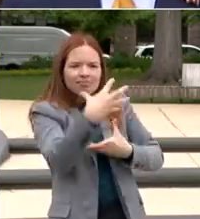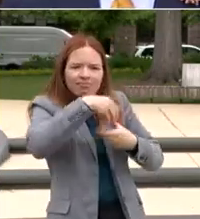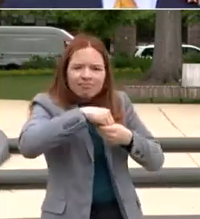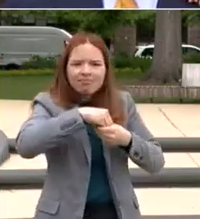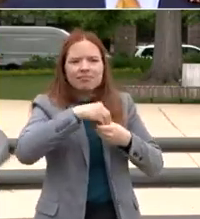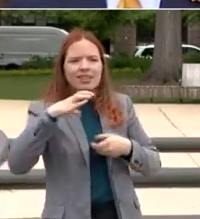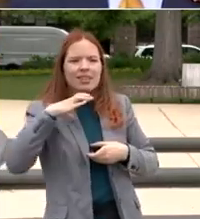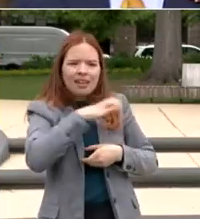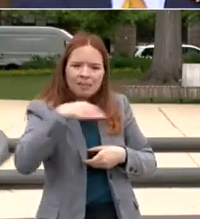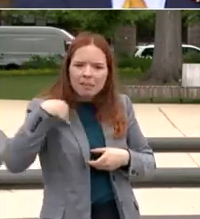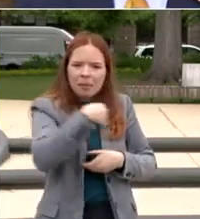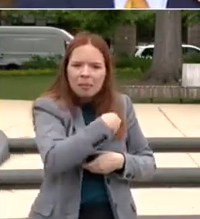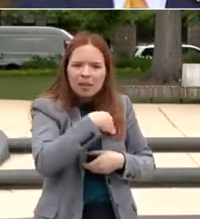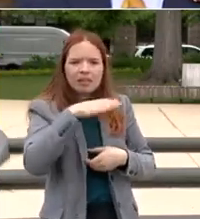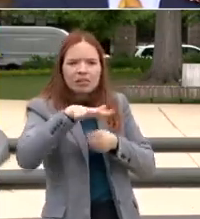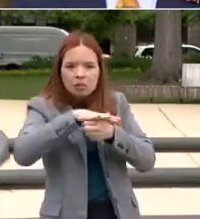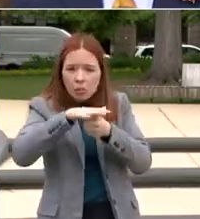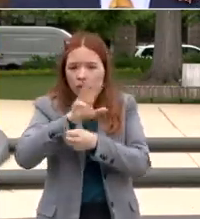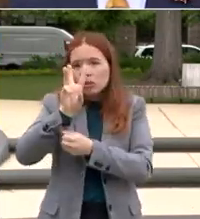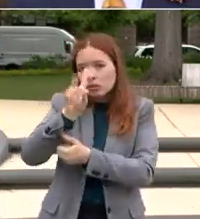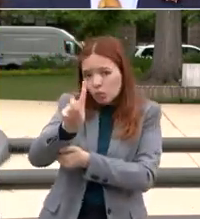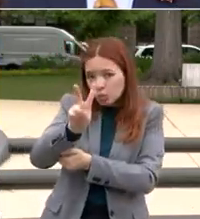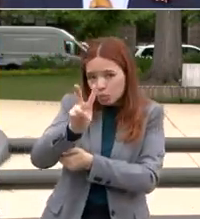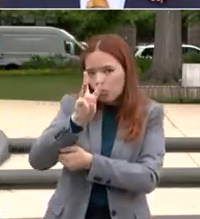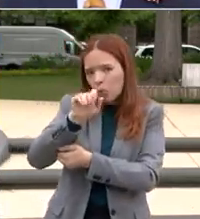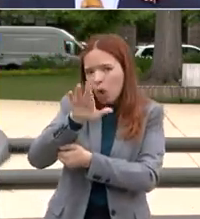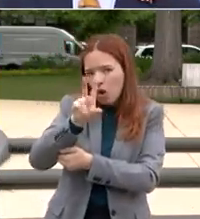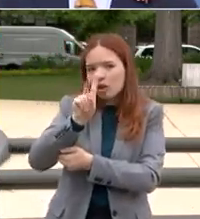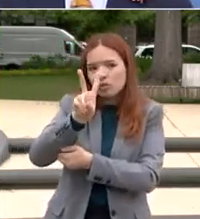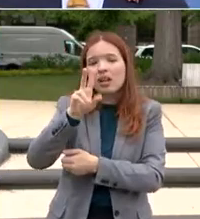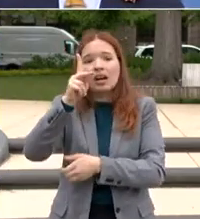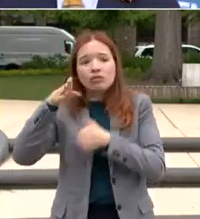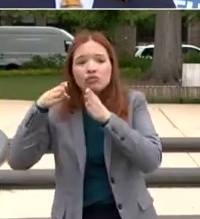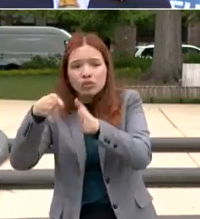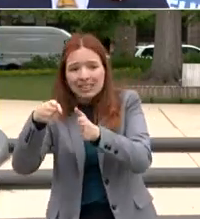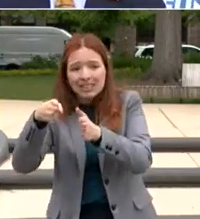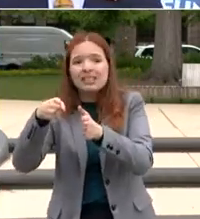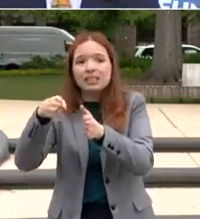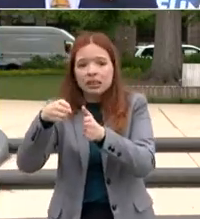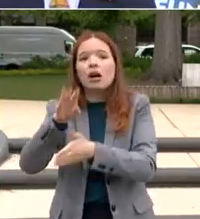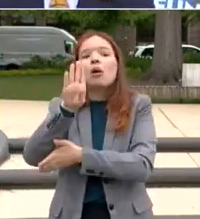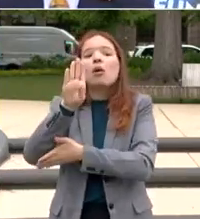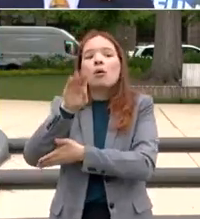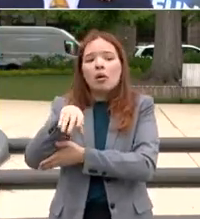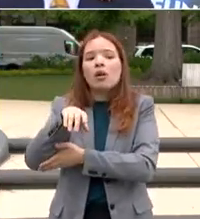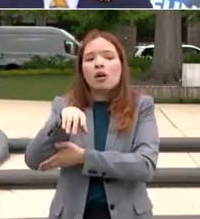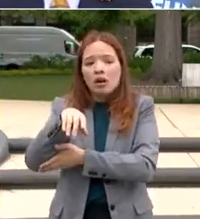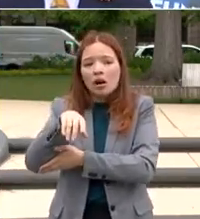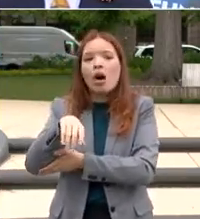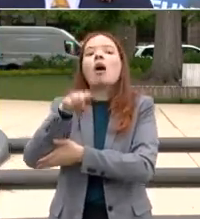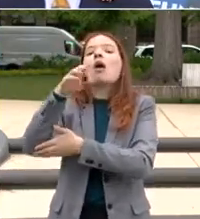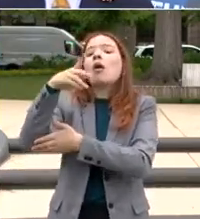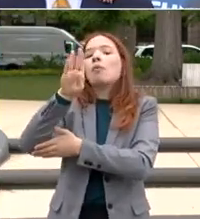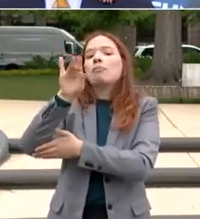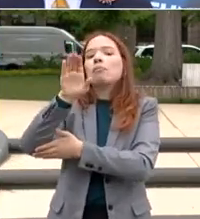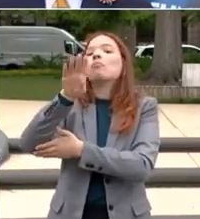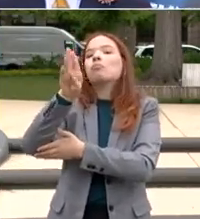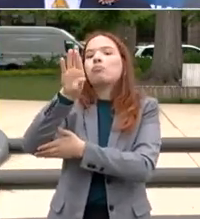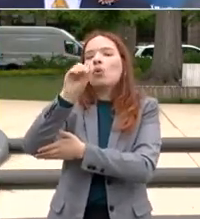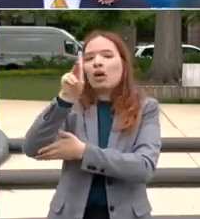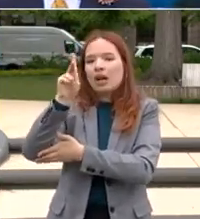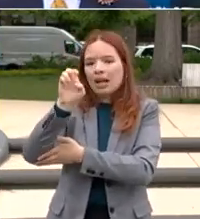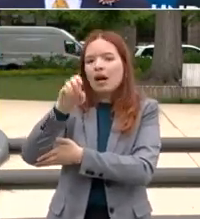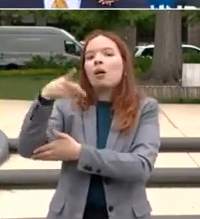Ward 2 and for most of K Street, Brooke Pinto. Give her a big round of applause. As well as members